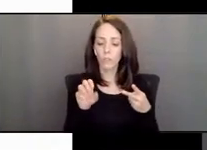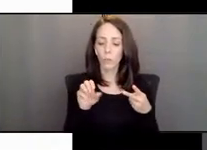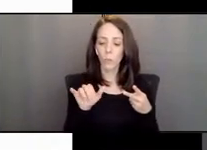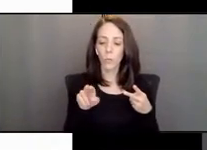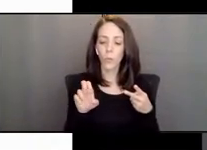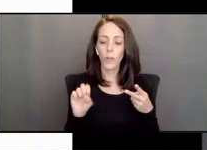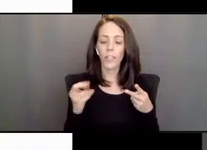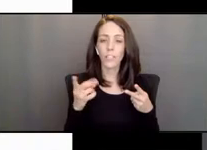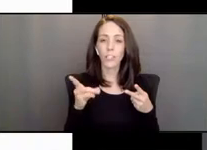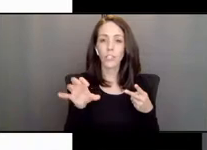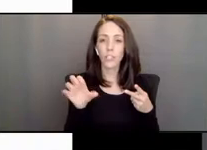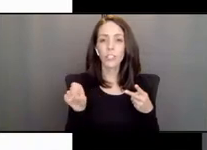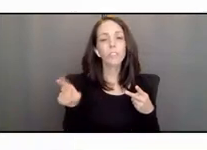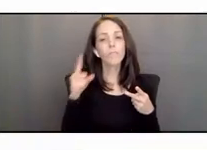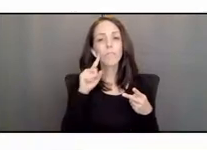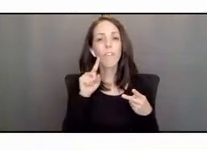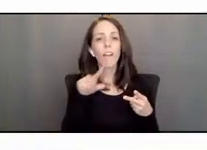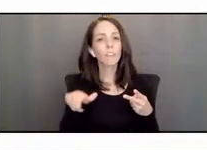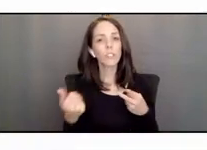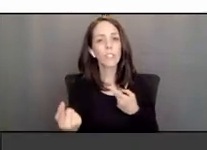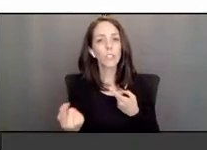to answer any questions that you may have.